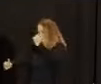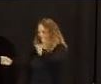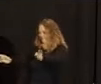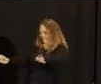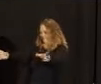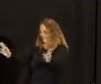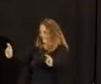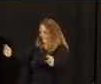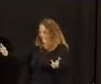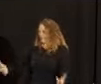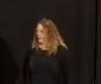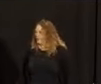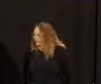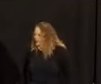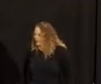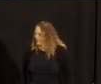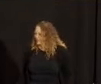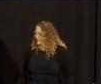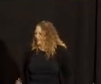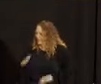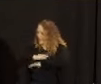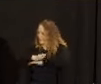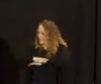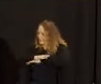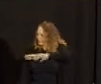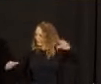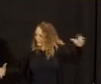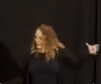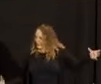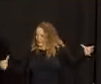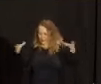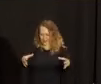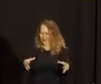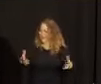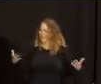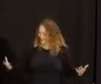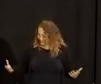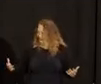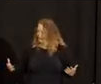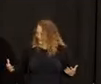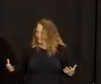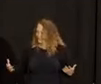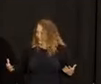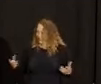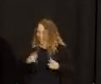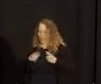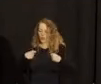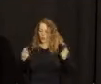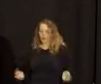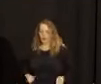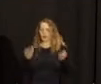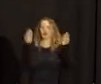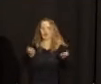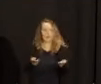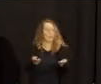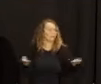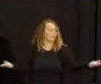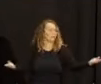fire. And we can roast s'mores on the ashes of the table.